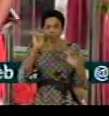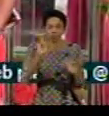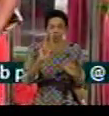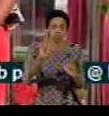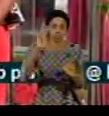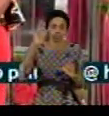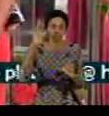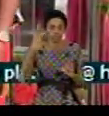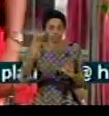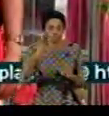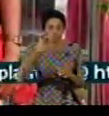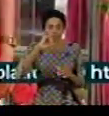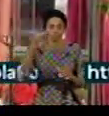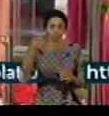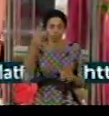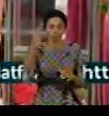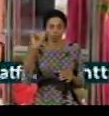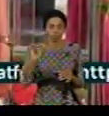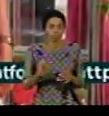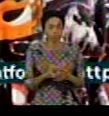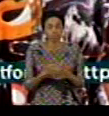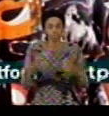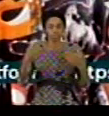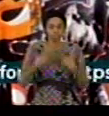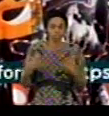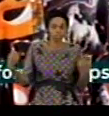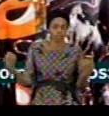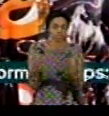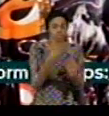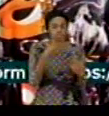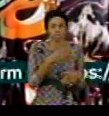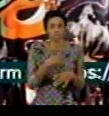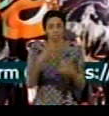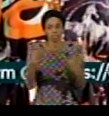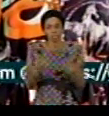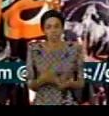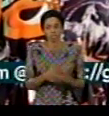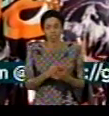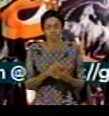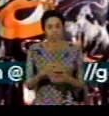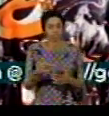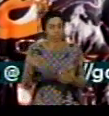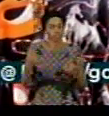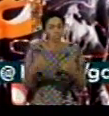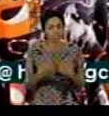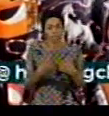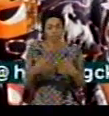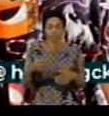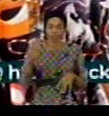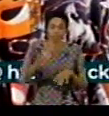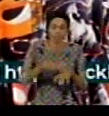you can't make my face now my knees and Ankle joints and when this location says